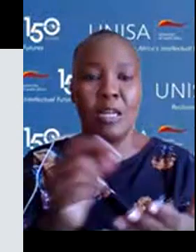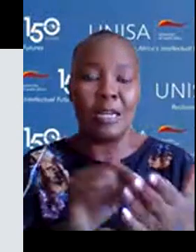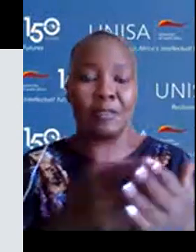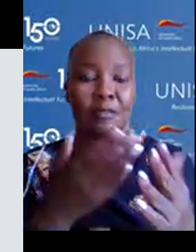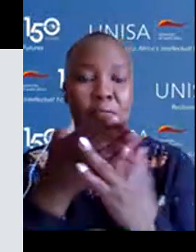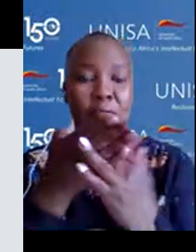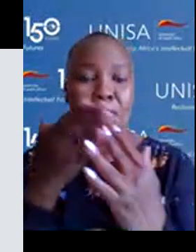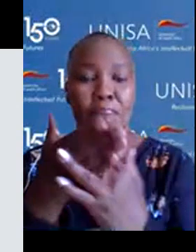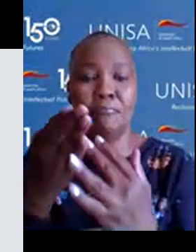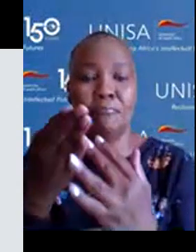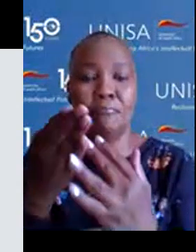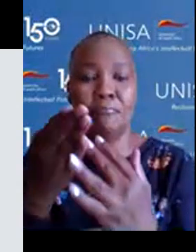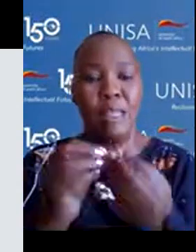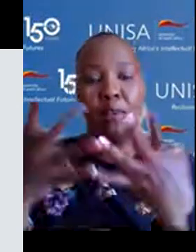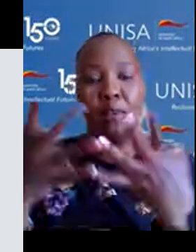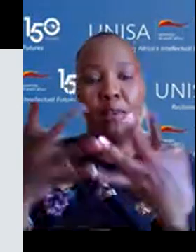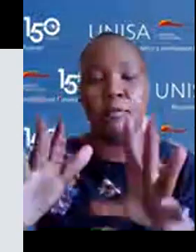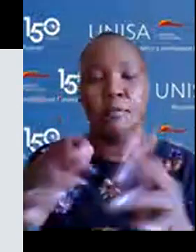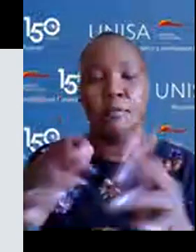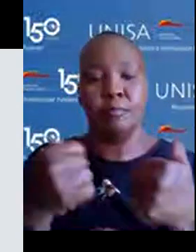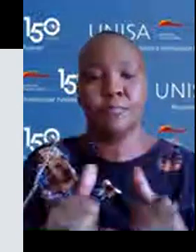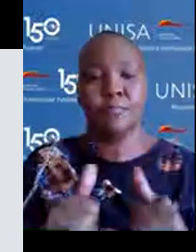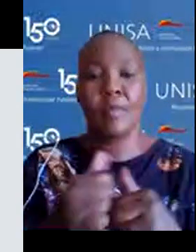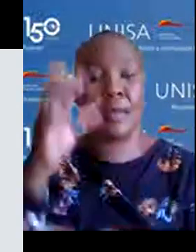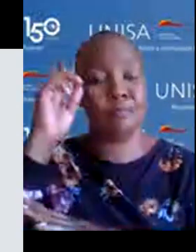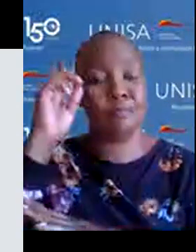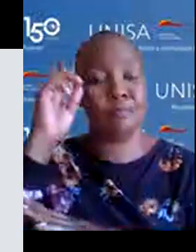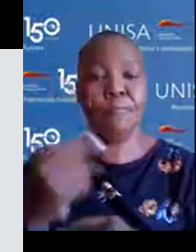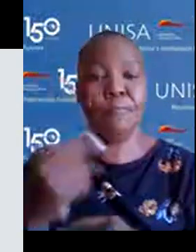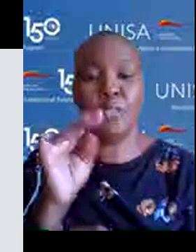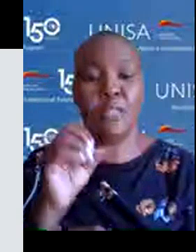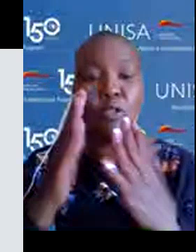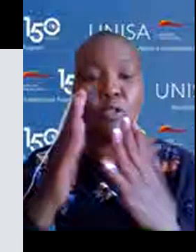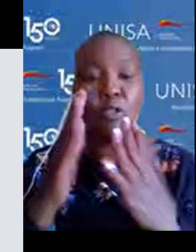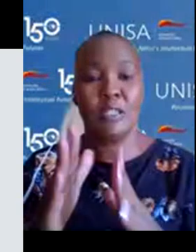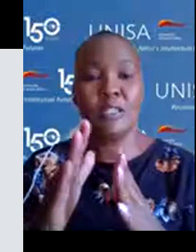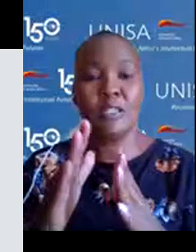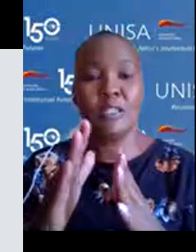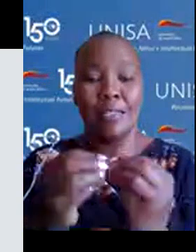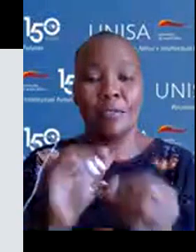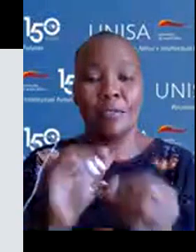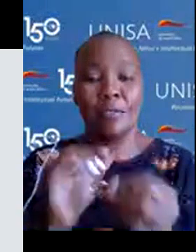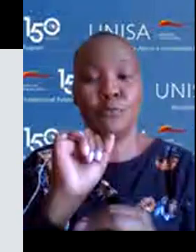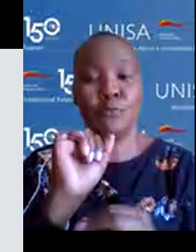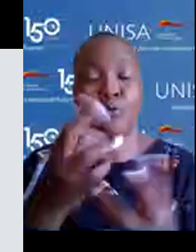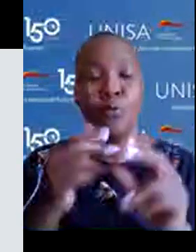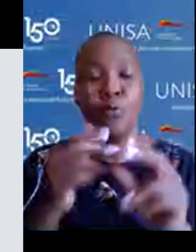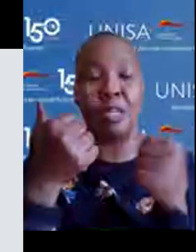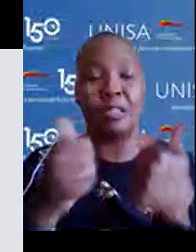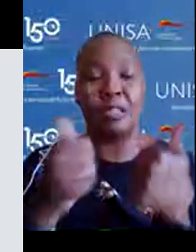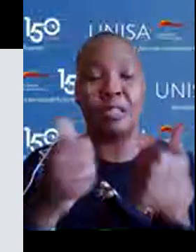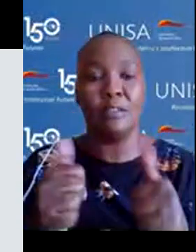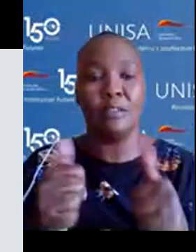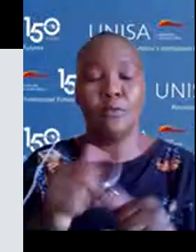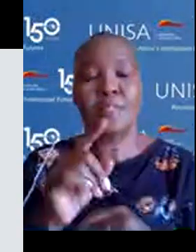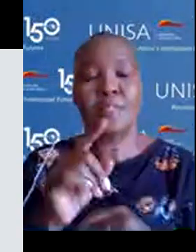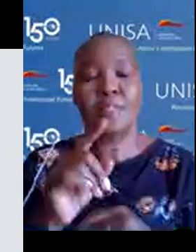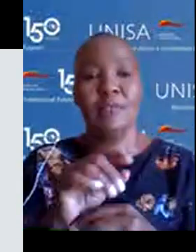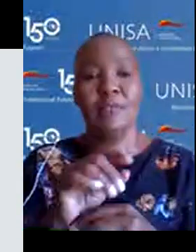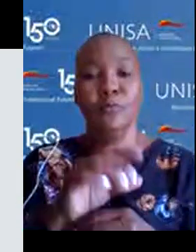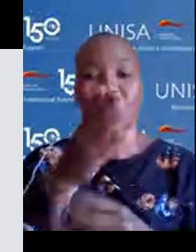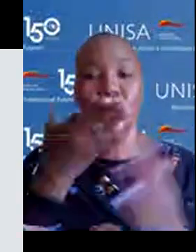that you created. So just remember, if you're not a UNISA student, you will have to create a new account and then use the credentials over there.